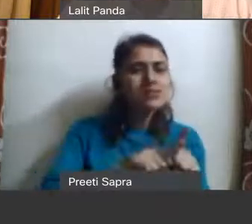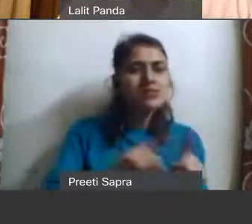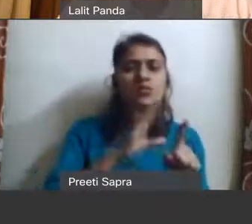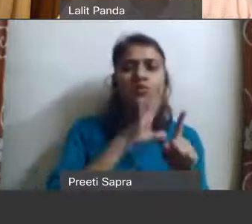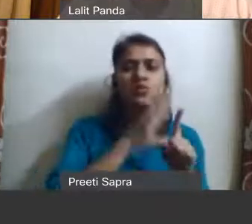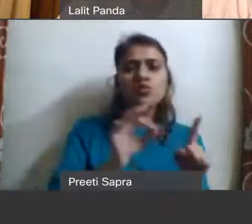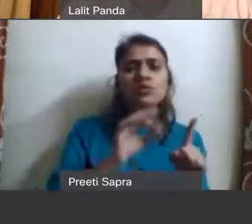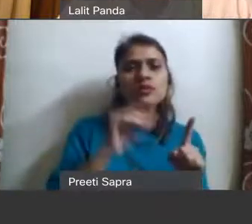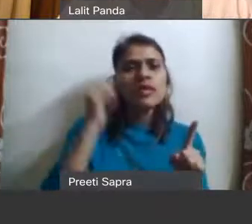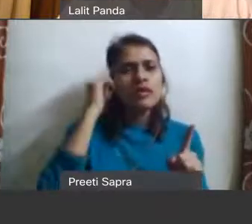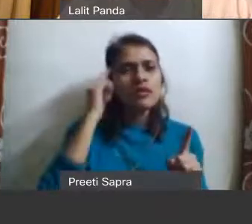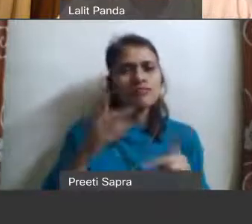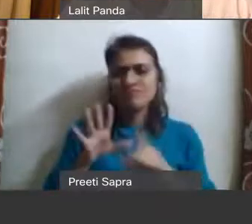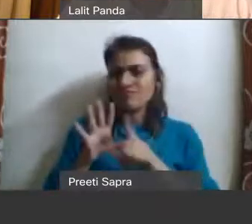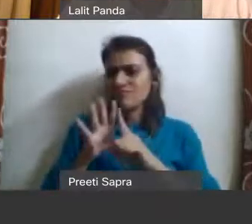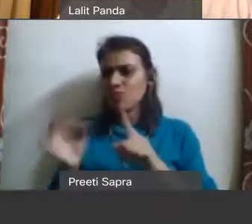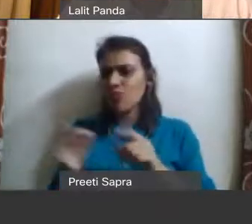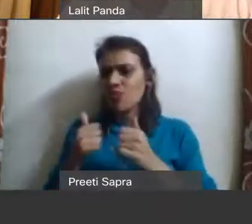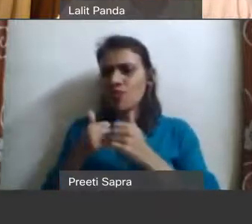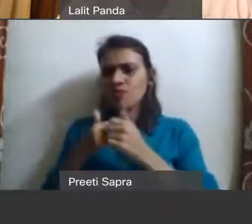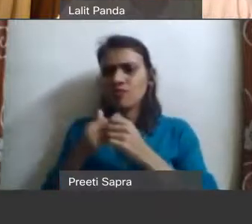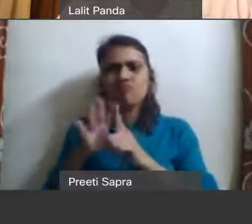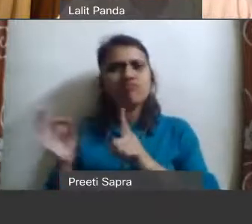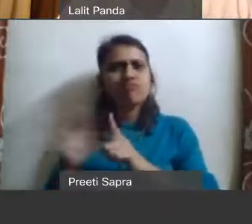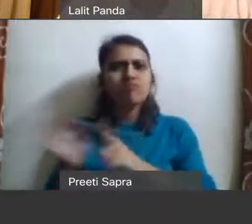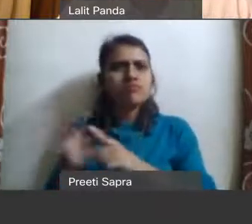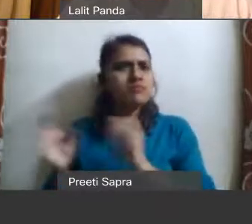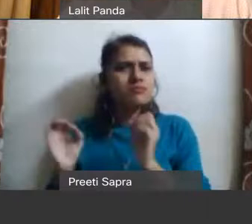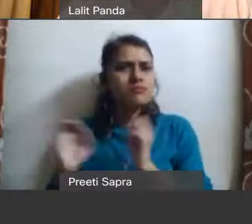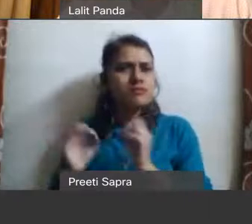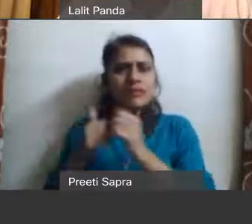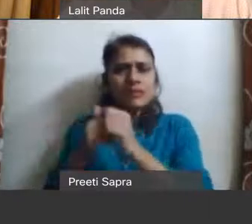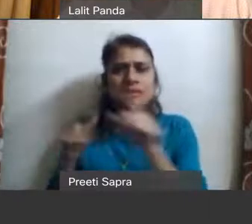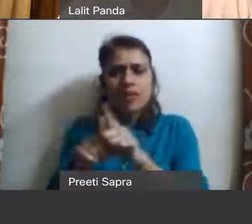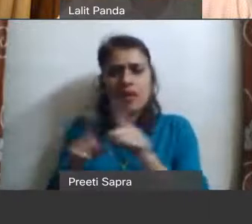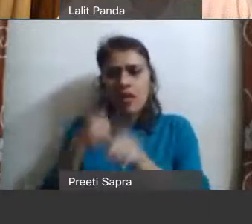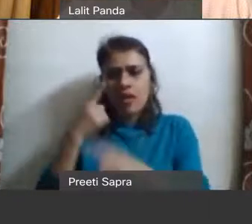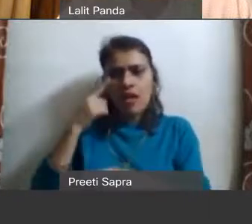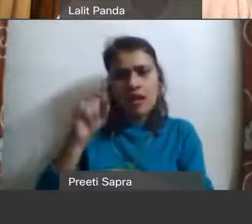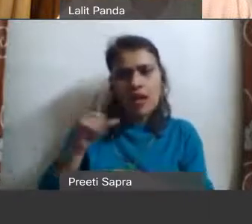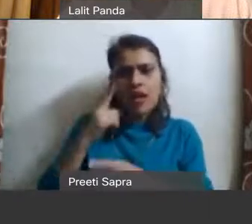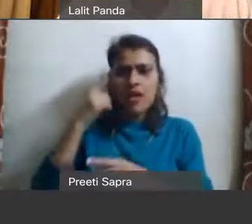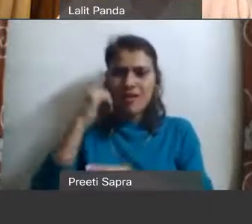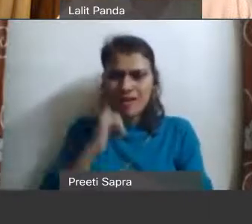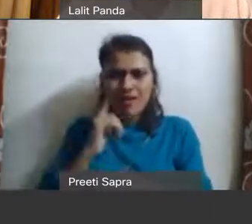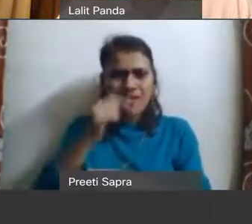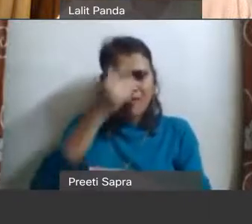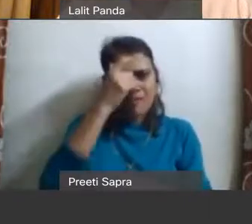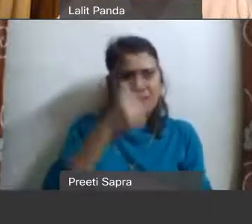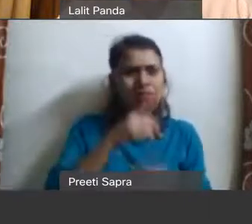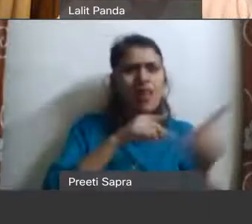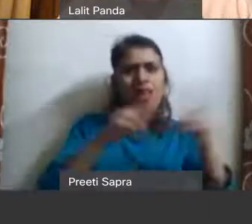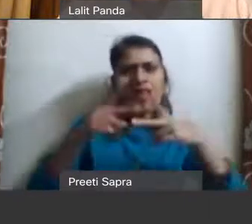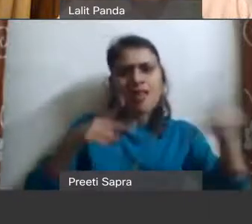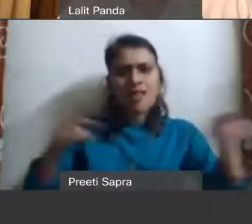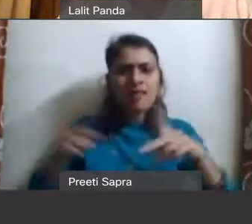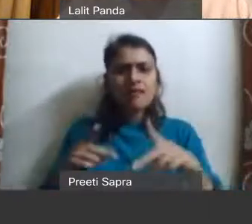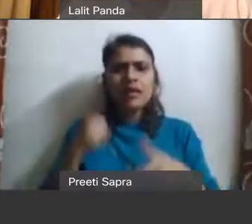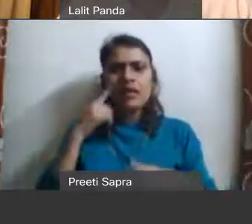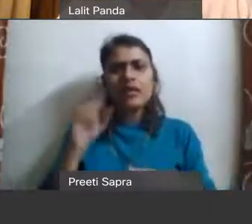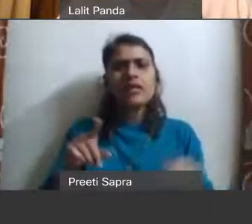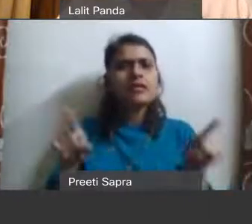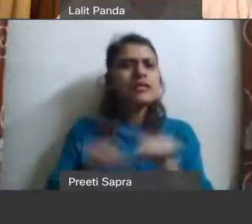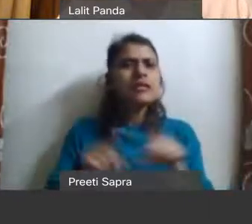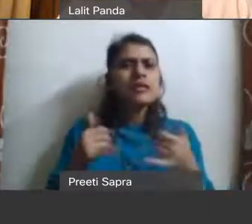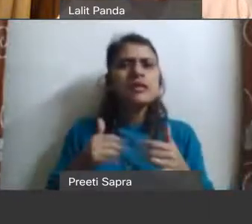not fulfill the rational objective test. Even going under this sort of minimalist threshold,